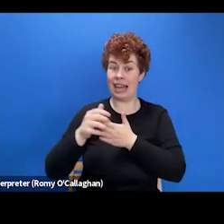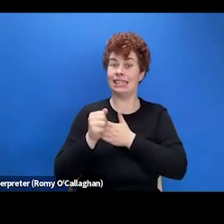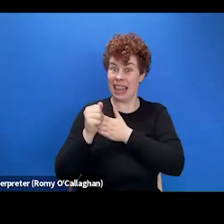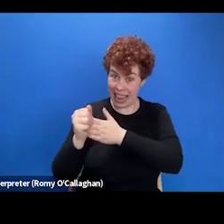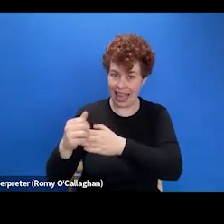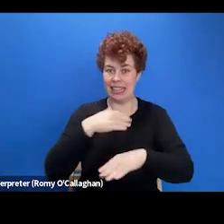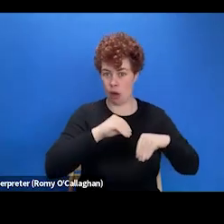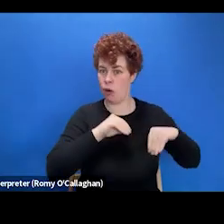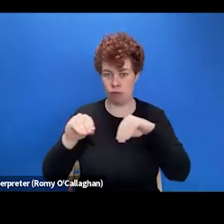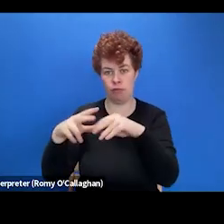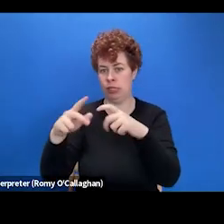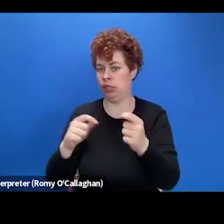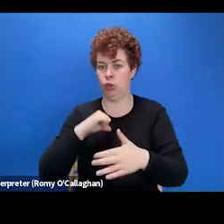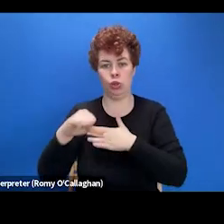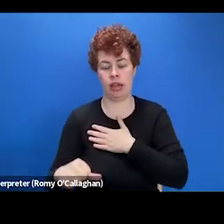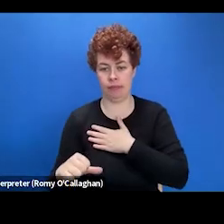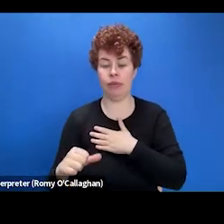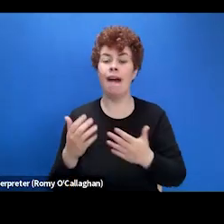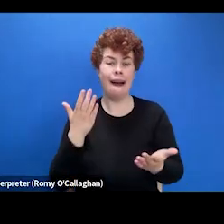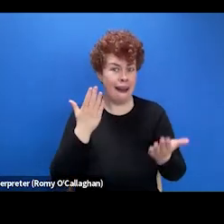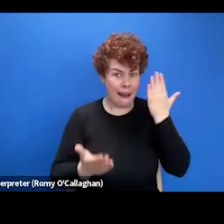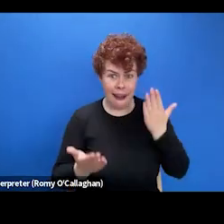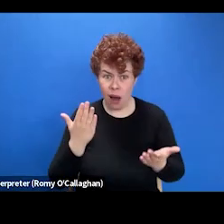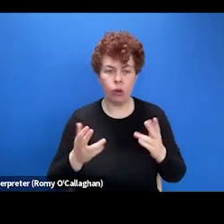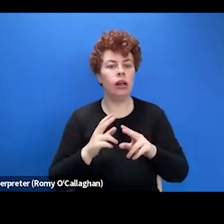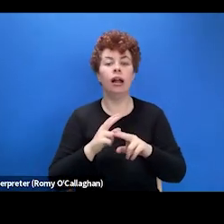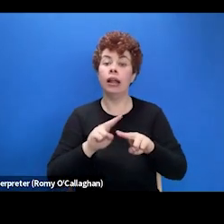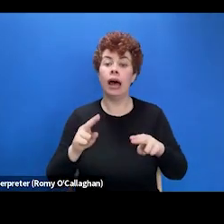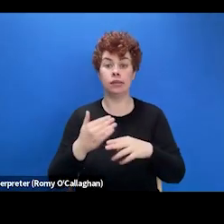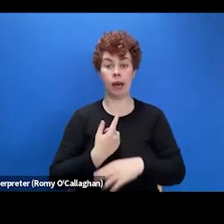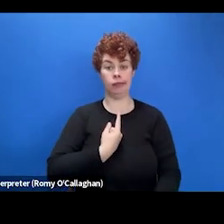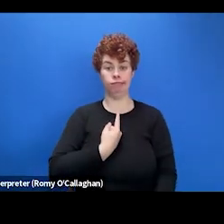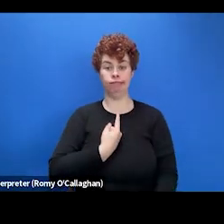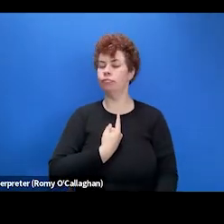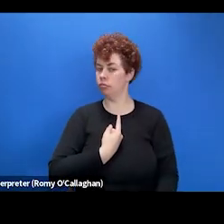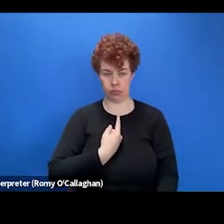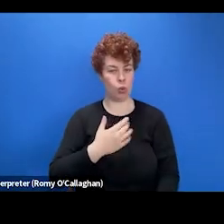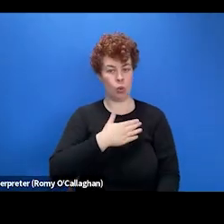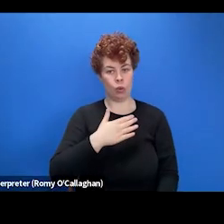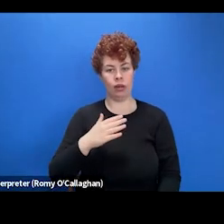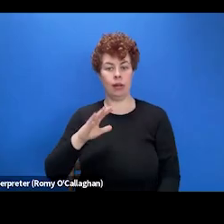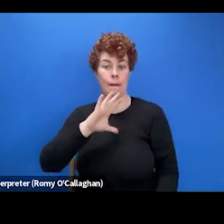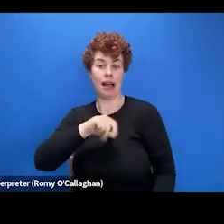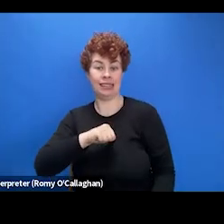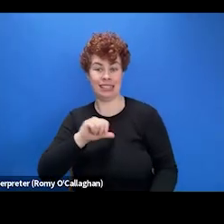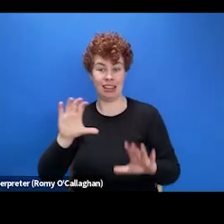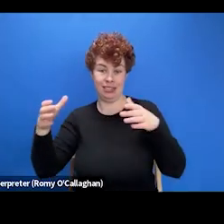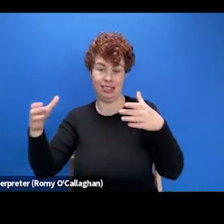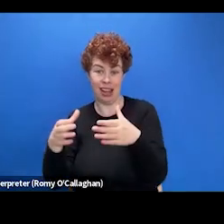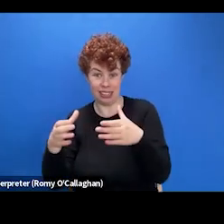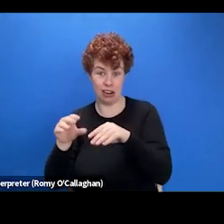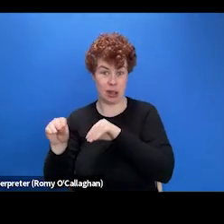until today. And we do so not by standing alone. The Palestinian solidarity movement is